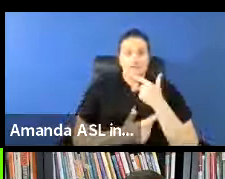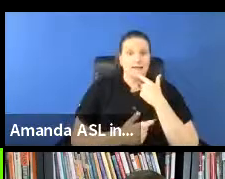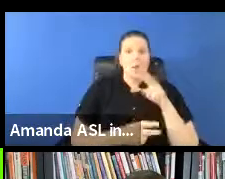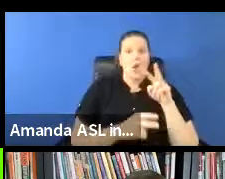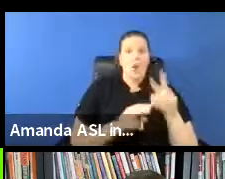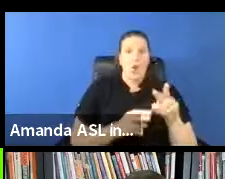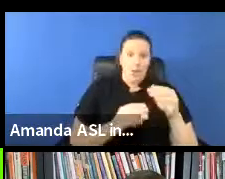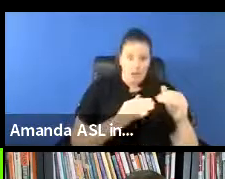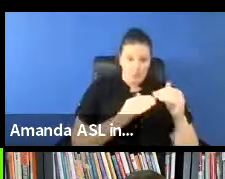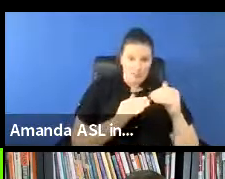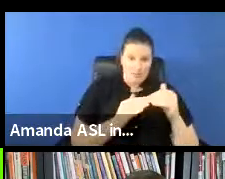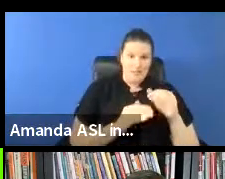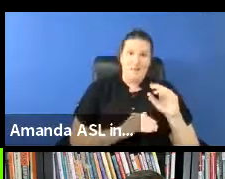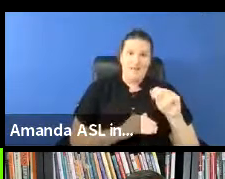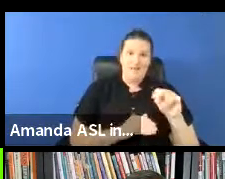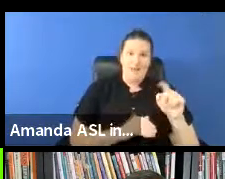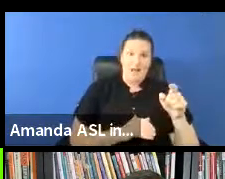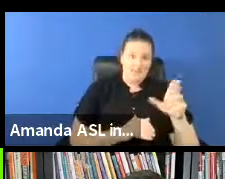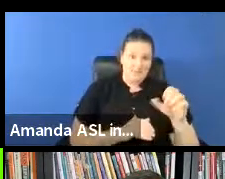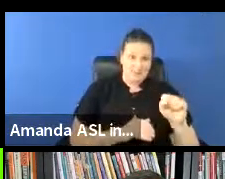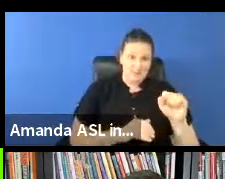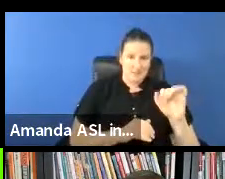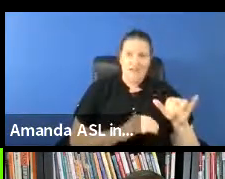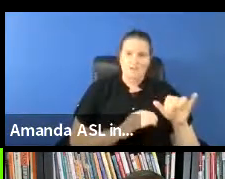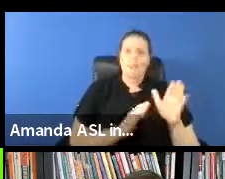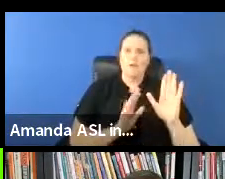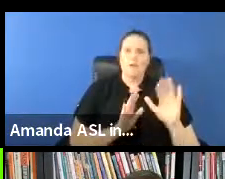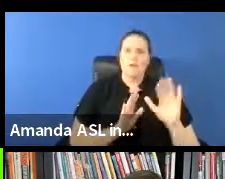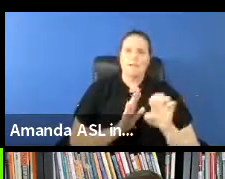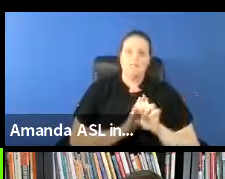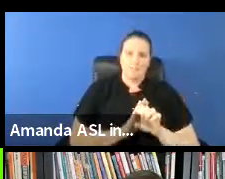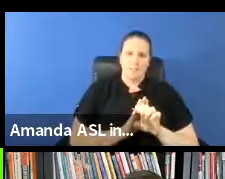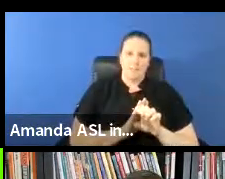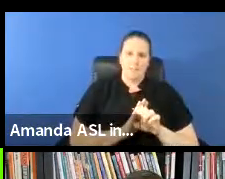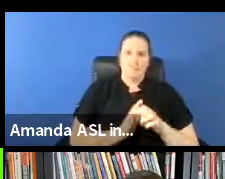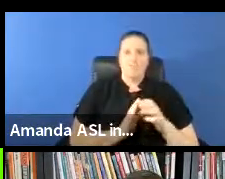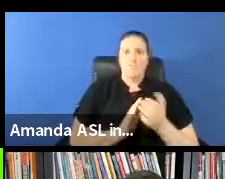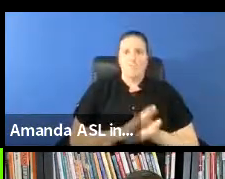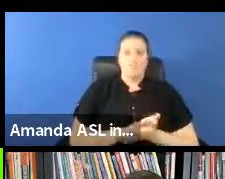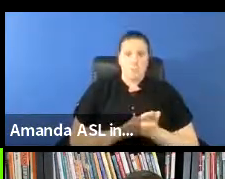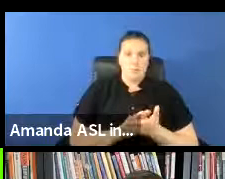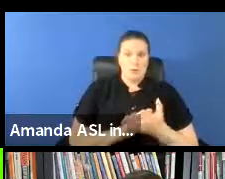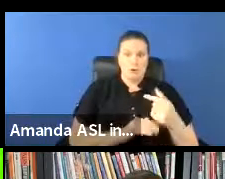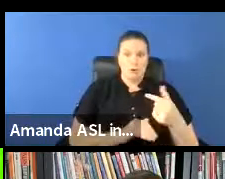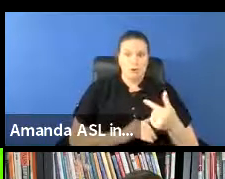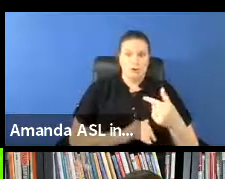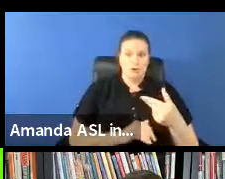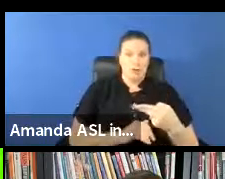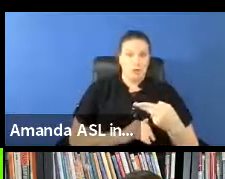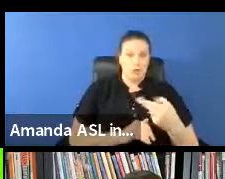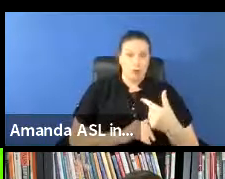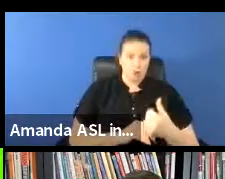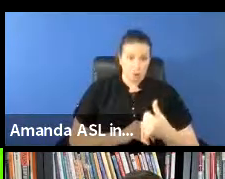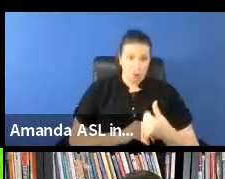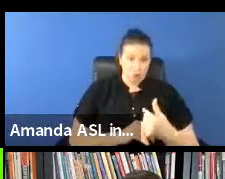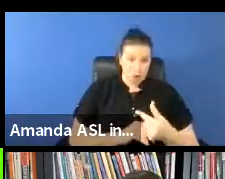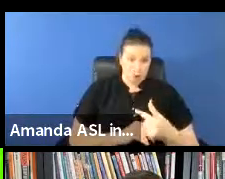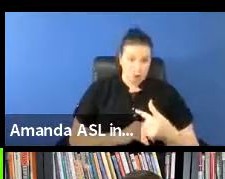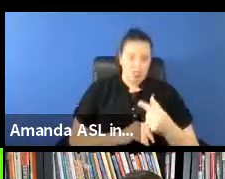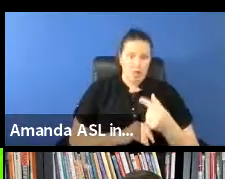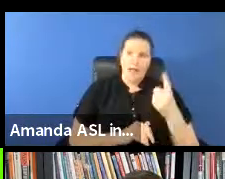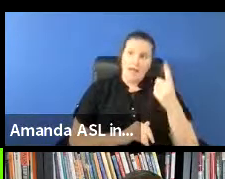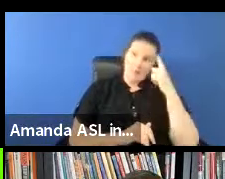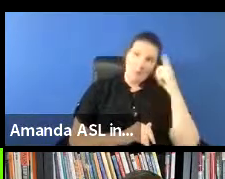looking at the equity nexus. This is a great example. Yeah. You know, from a pure GHG perspective, I might think one